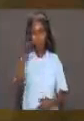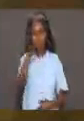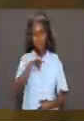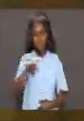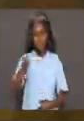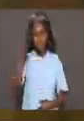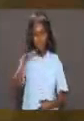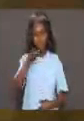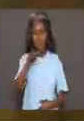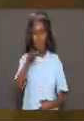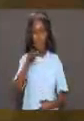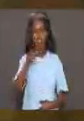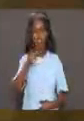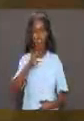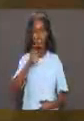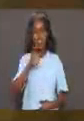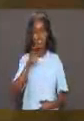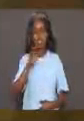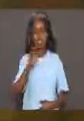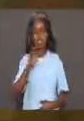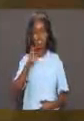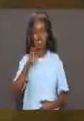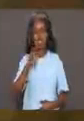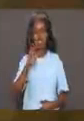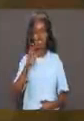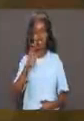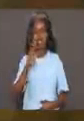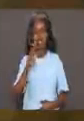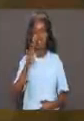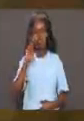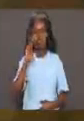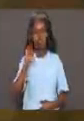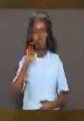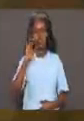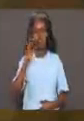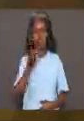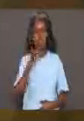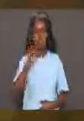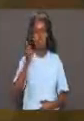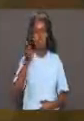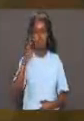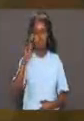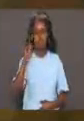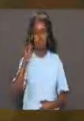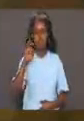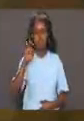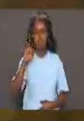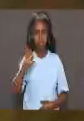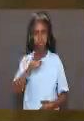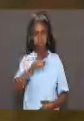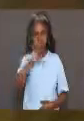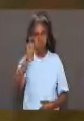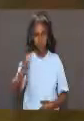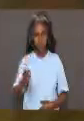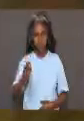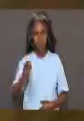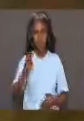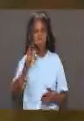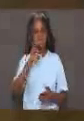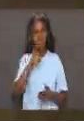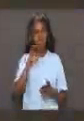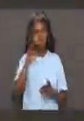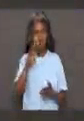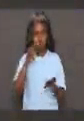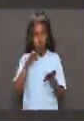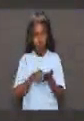circle's circumference. If the 2 points happen to be the circle's